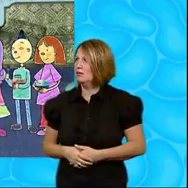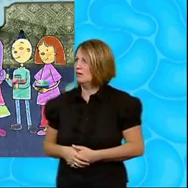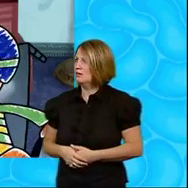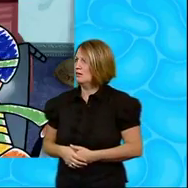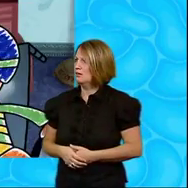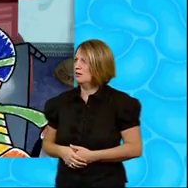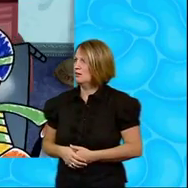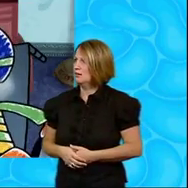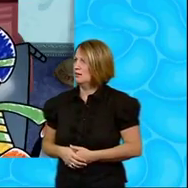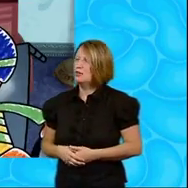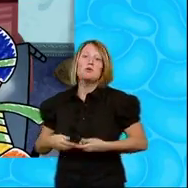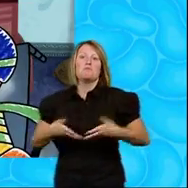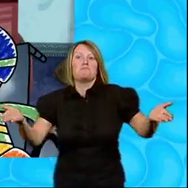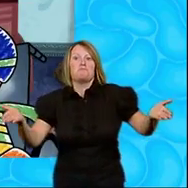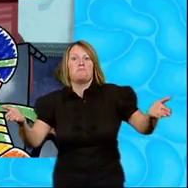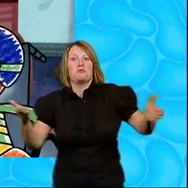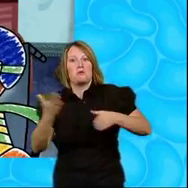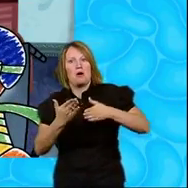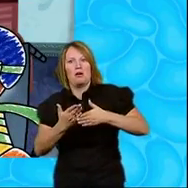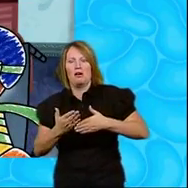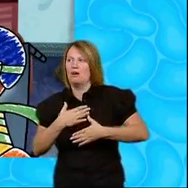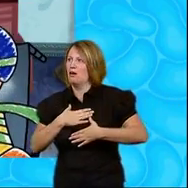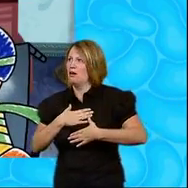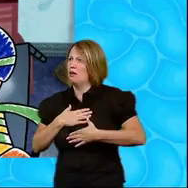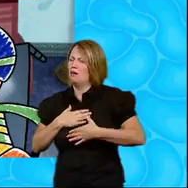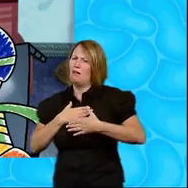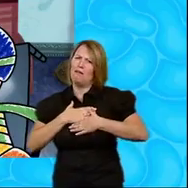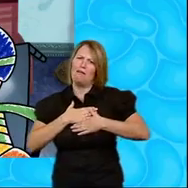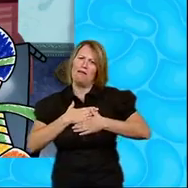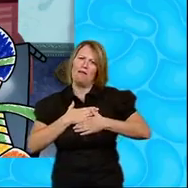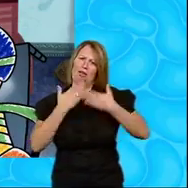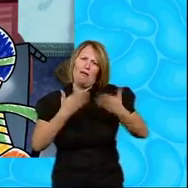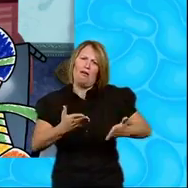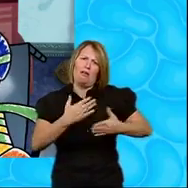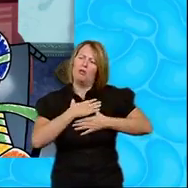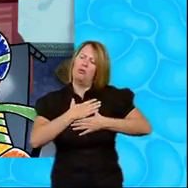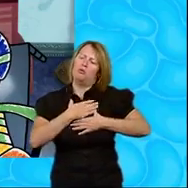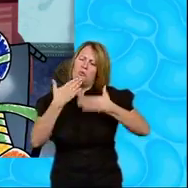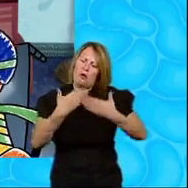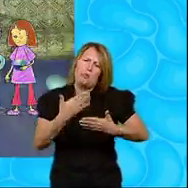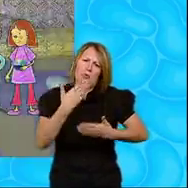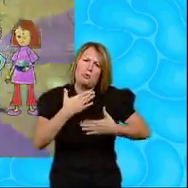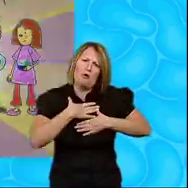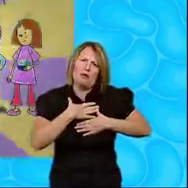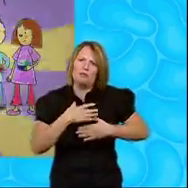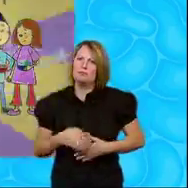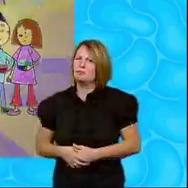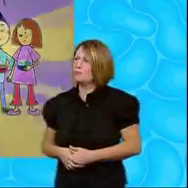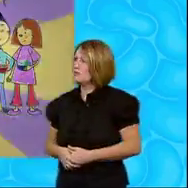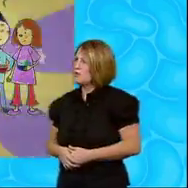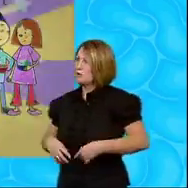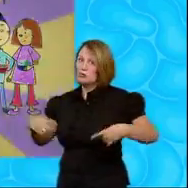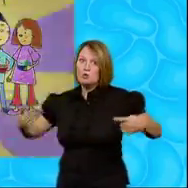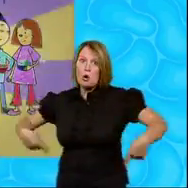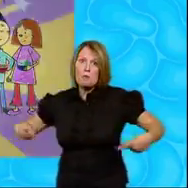My work here is done. Thank you. whoever you are. Boom!